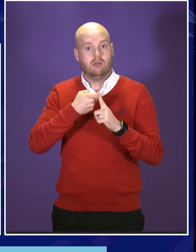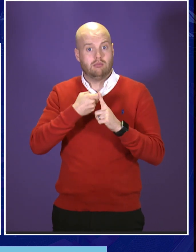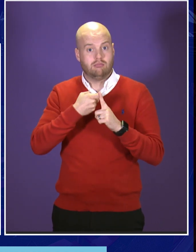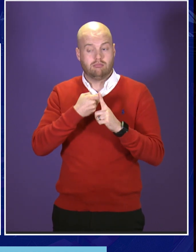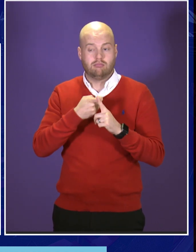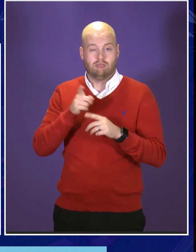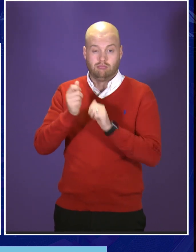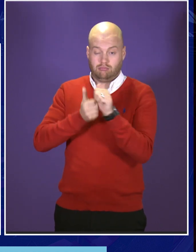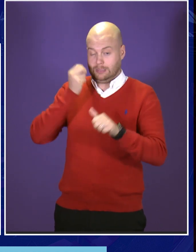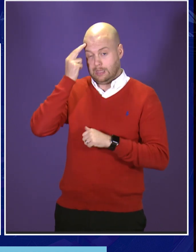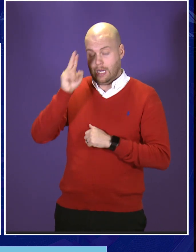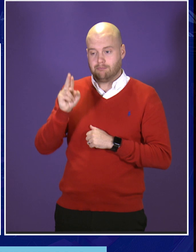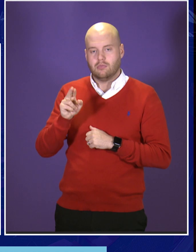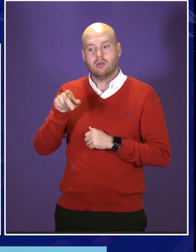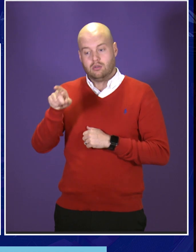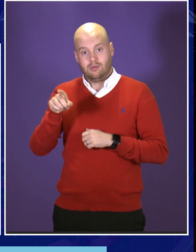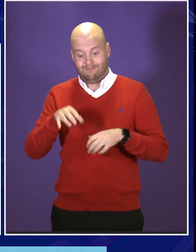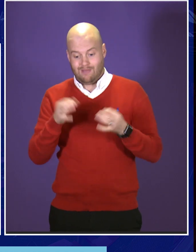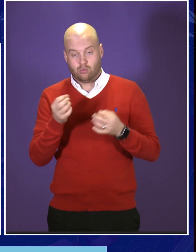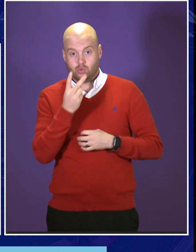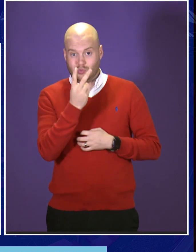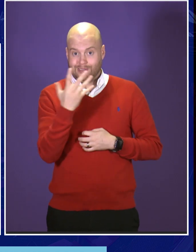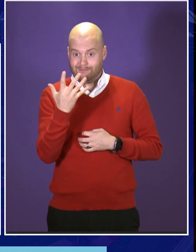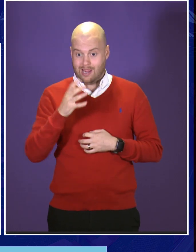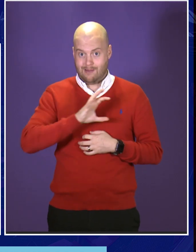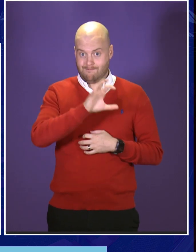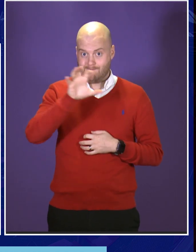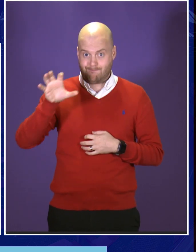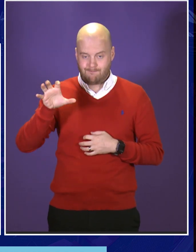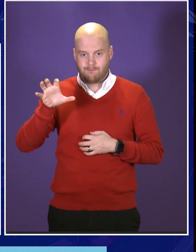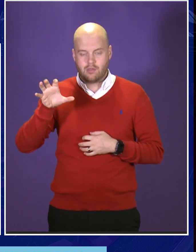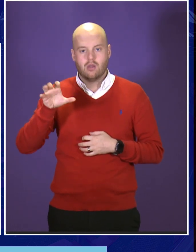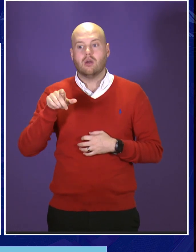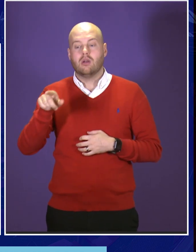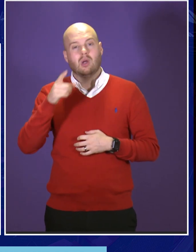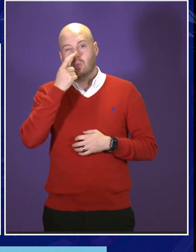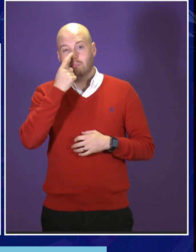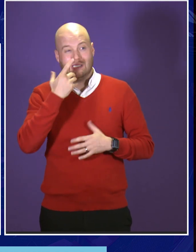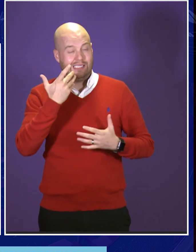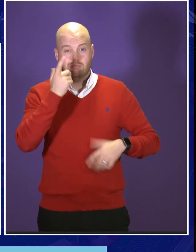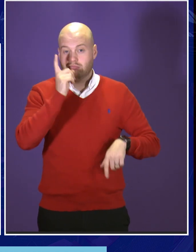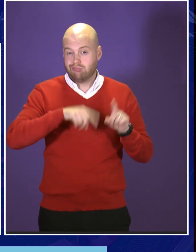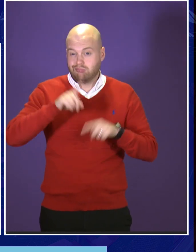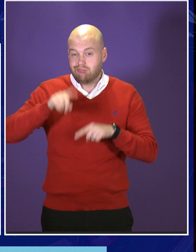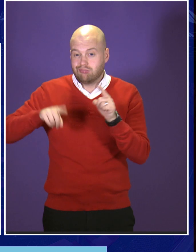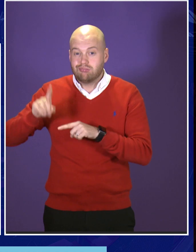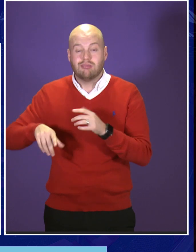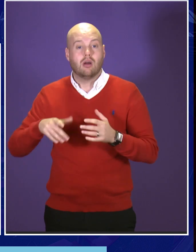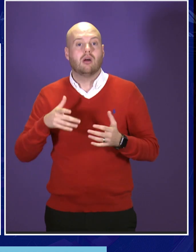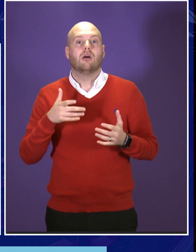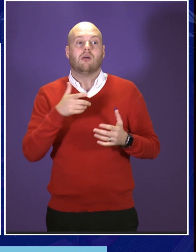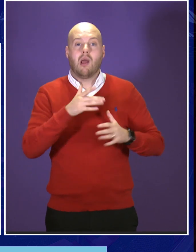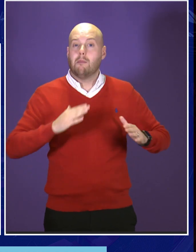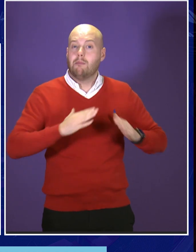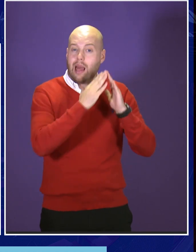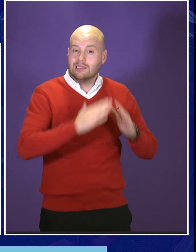from 18 countries around the world. They range from the Al-Azam Palace in Damascus to Bagan in Myanmar,